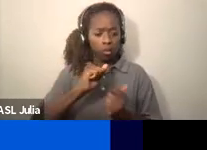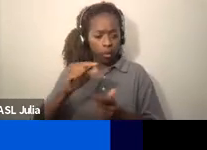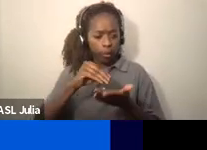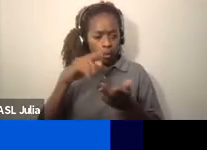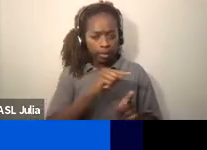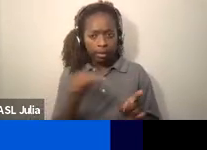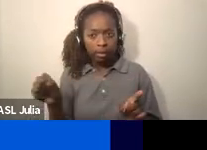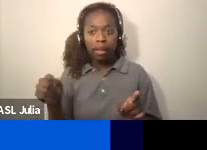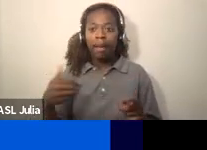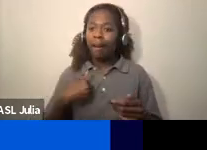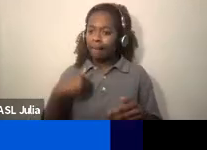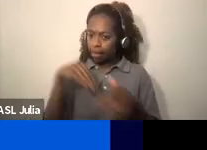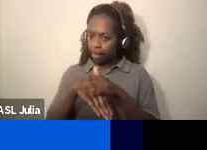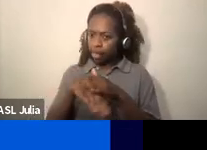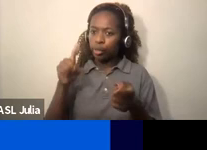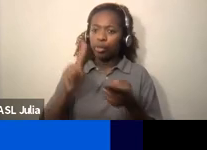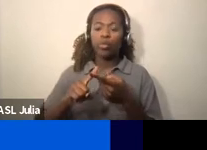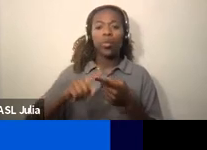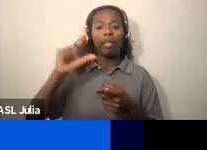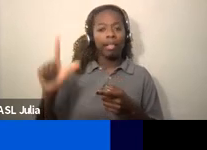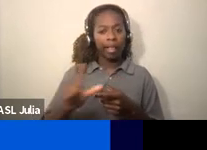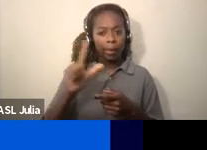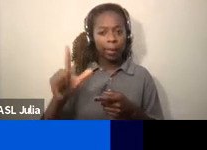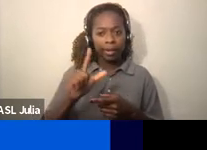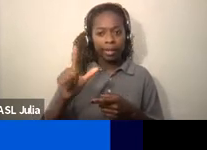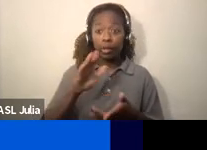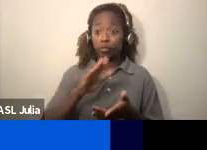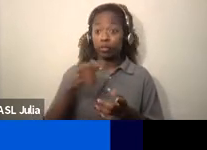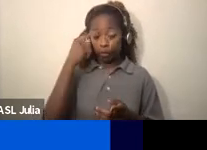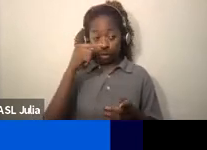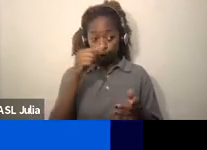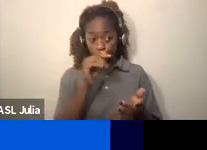a school library or a bpl library by 2026.